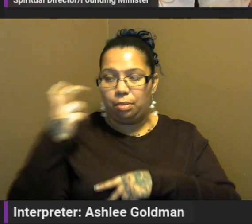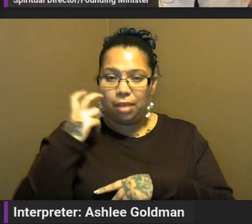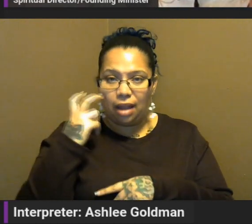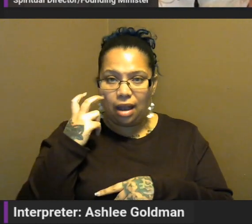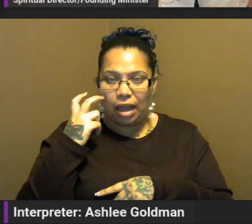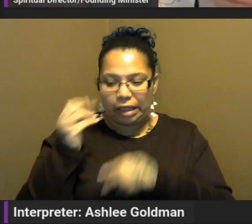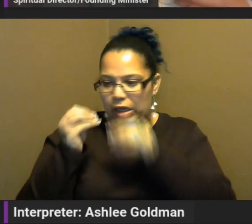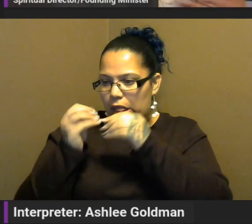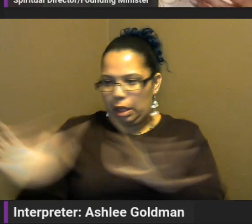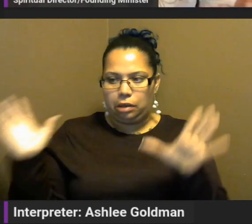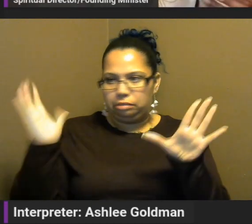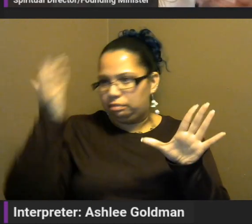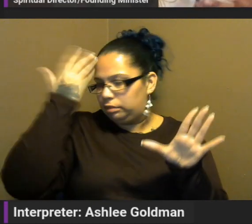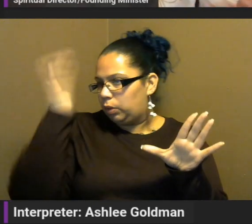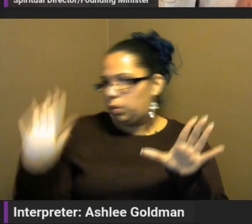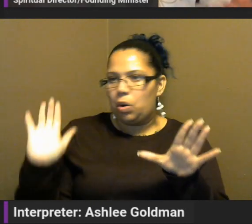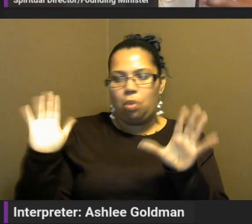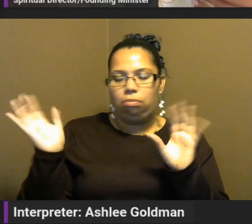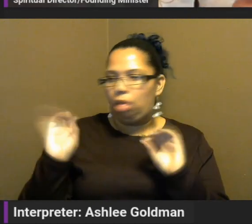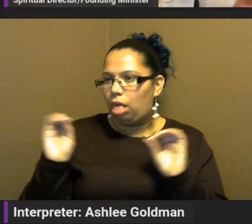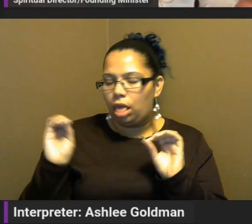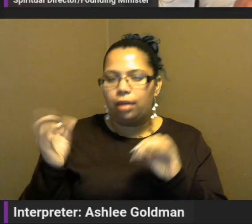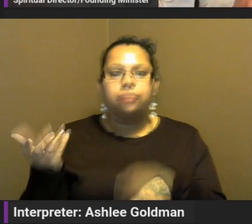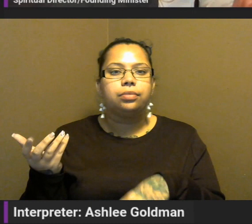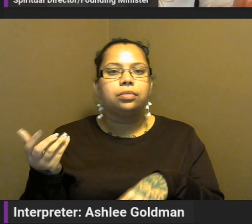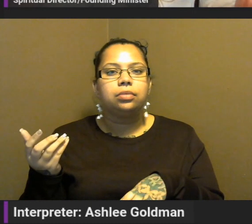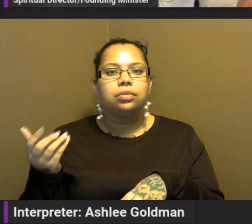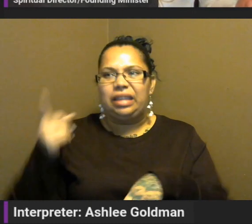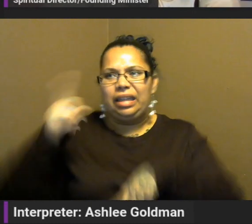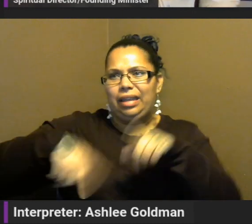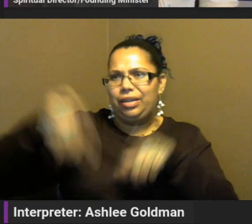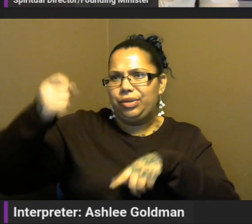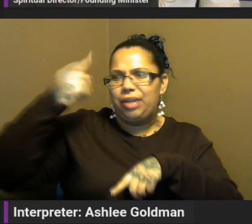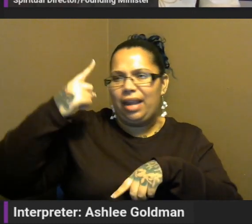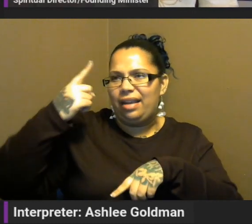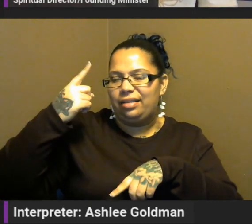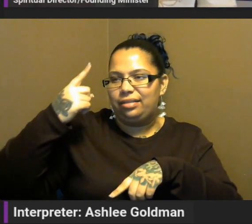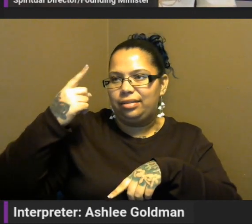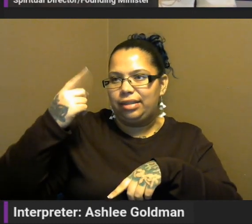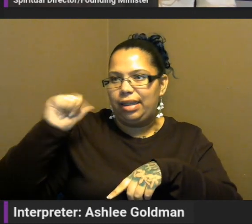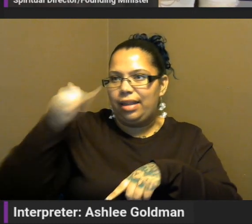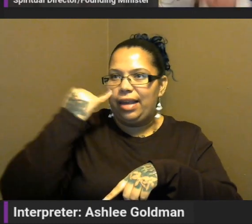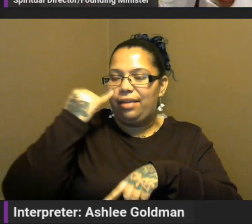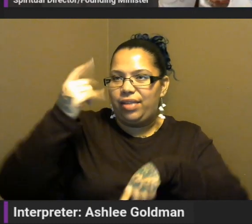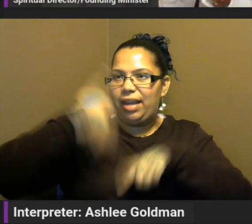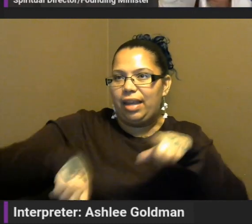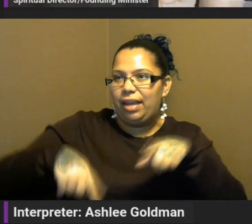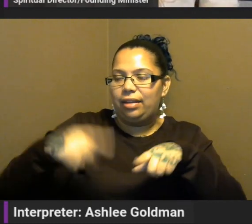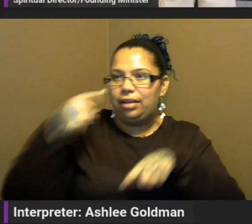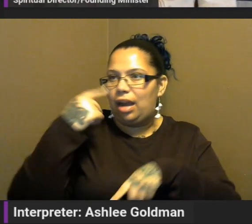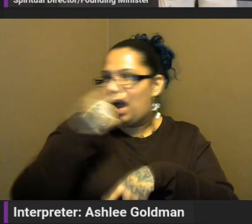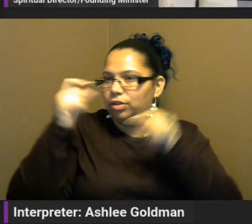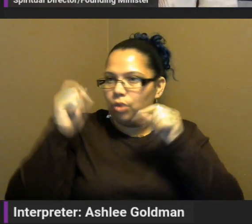lost. There's no way they could ever have understanding or enlightenment because they cannot open their eyes,